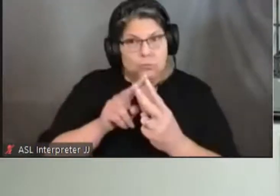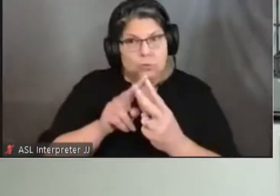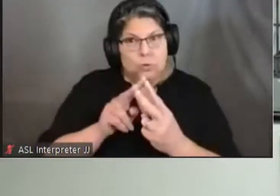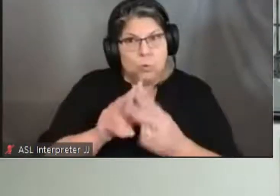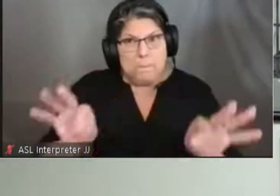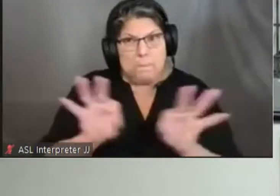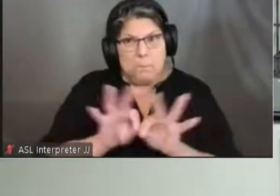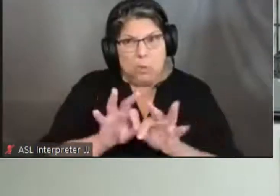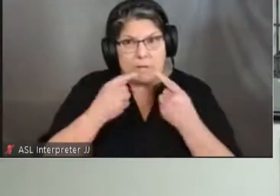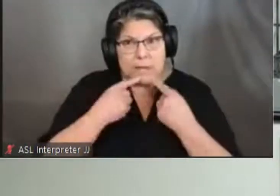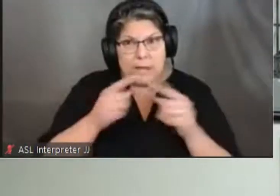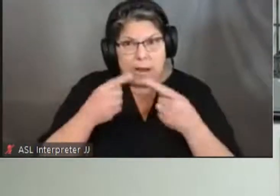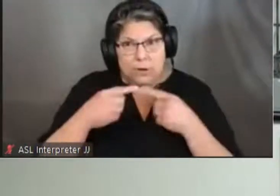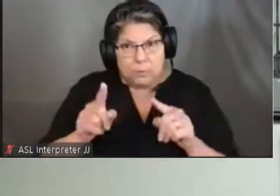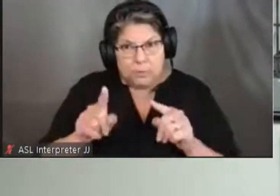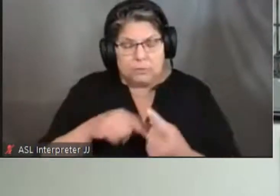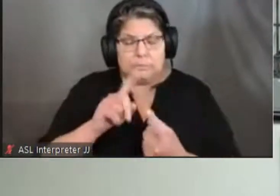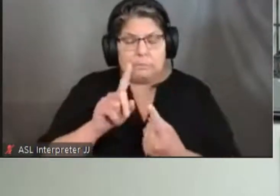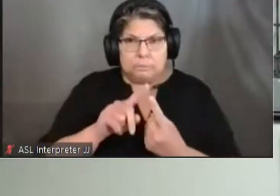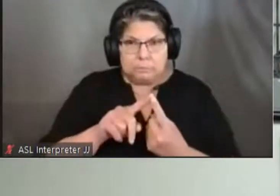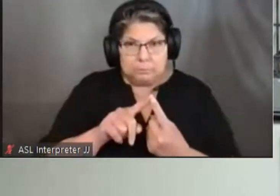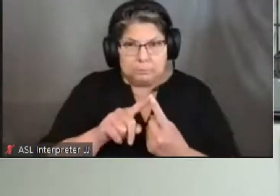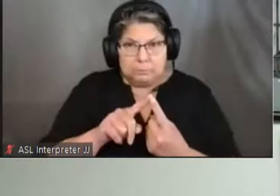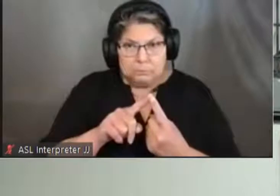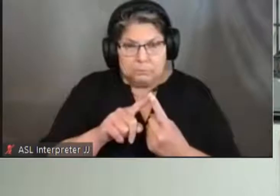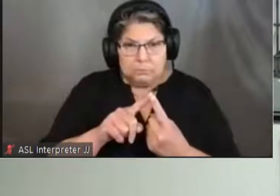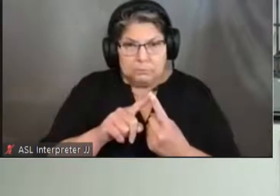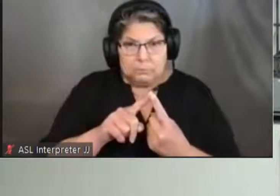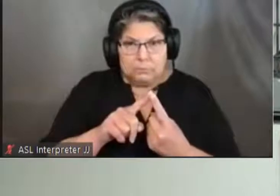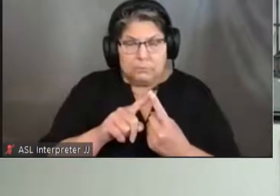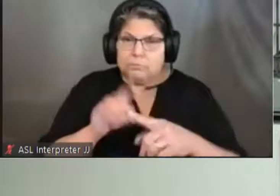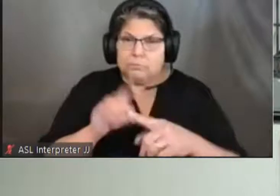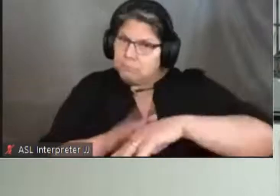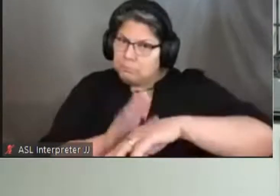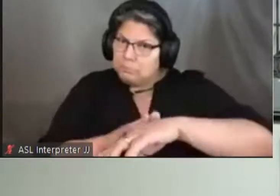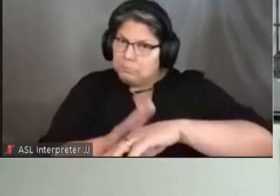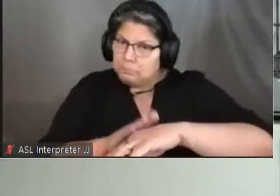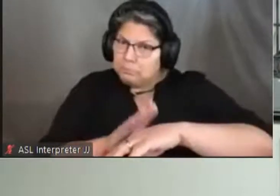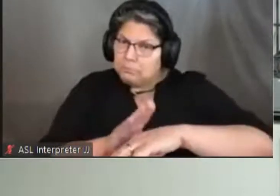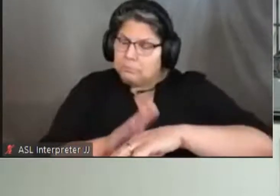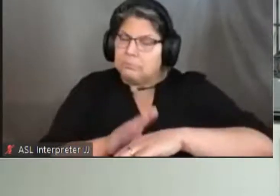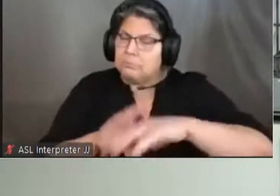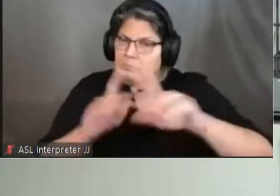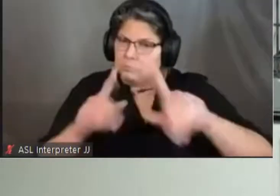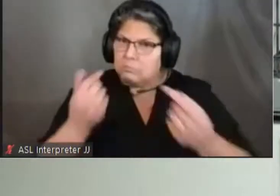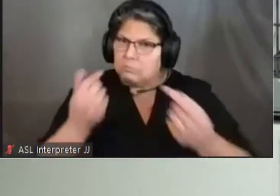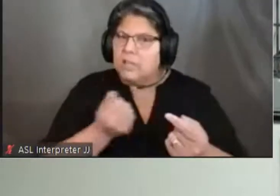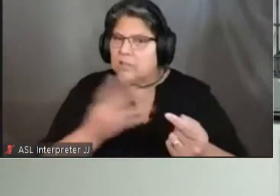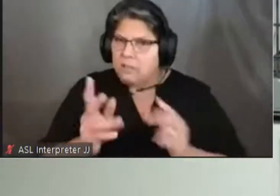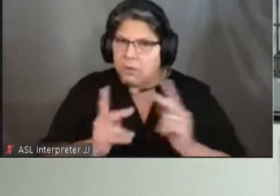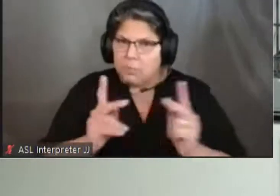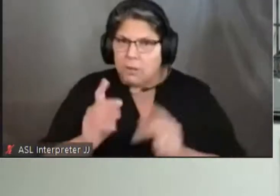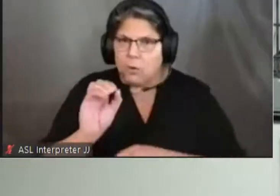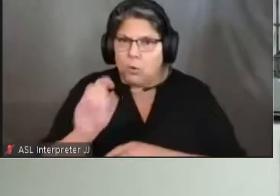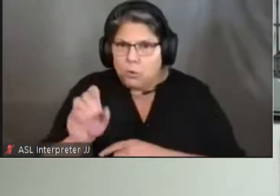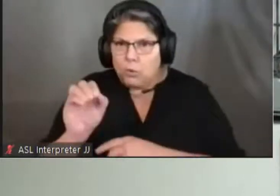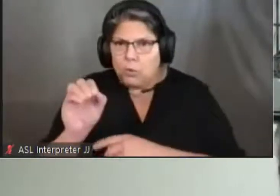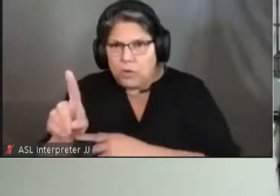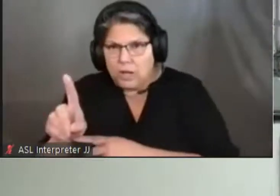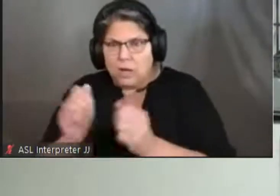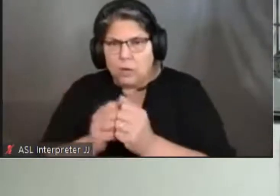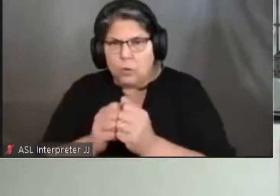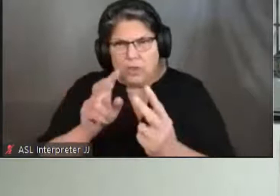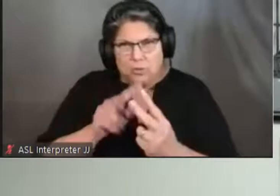announcements. The first one is a cautionary one. There have been a number of overdoses connected with fentanyl